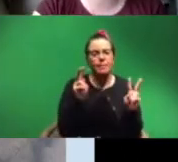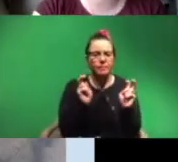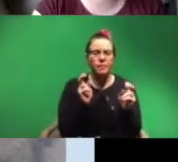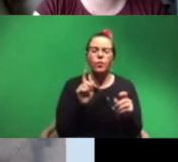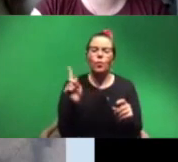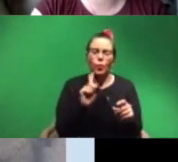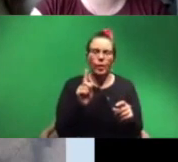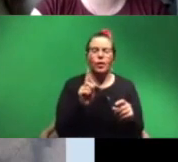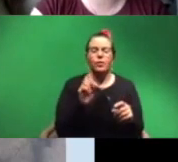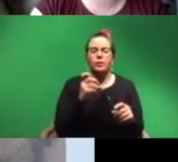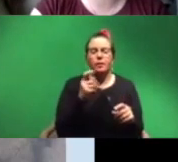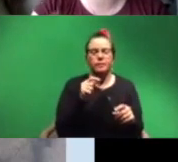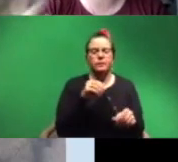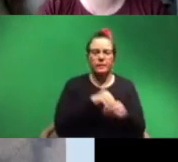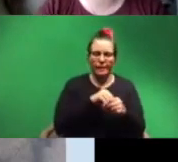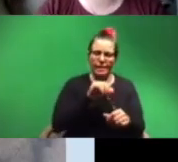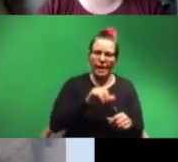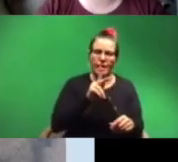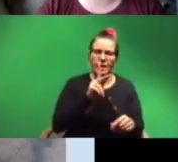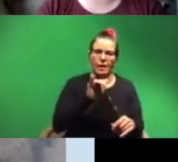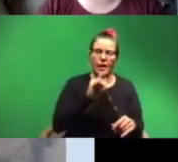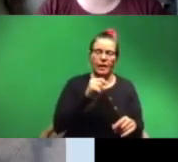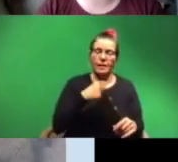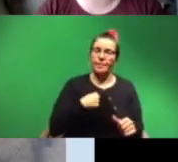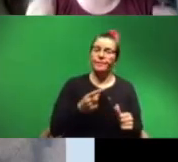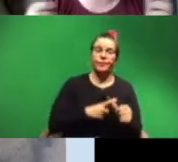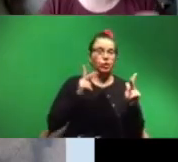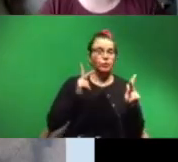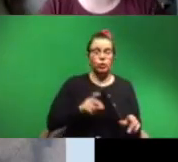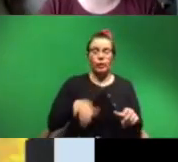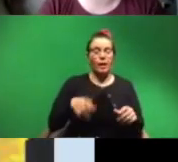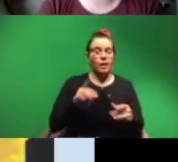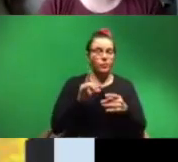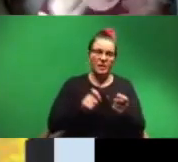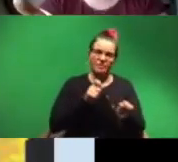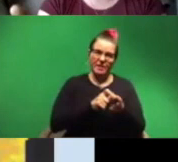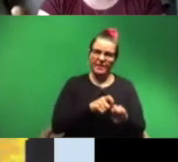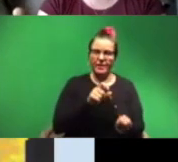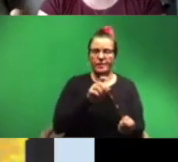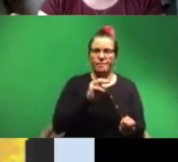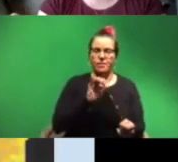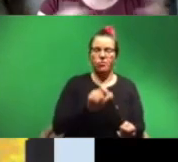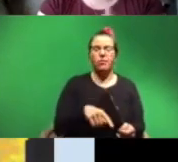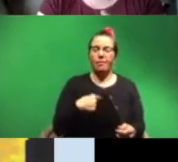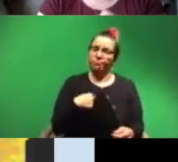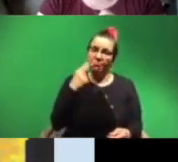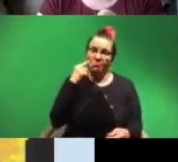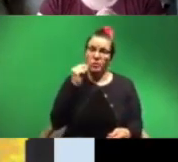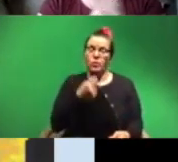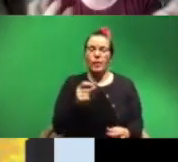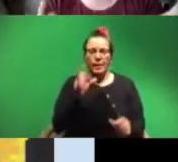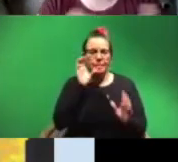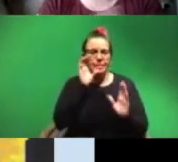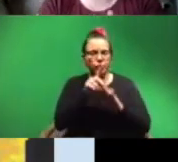kyanite grain. And so that's what I did, and I'm the first person to have ever done this for a kyanite, which I think is pretty cool. And I make an image like this, and